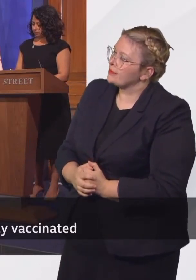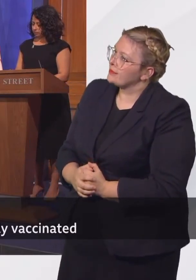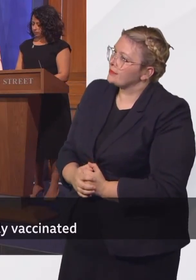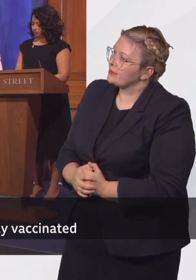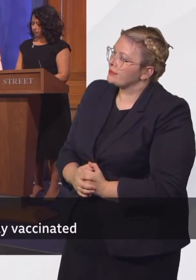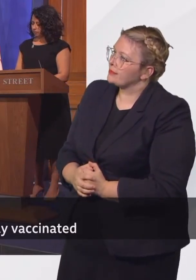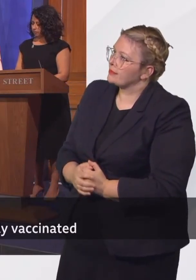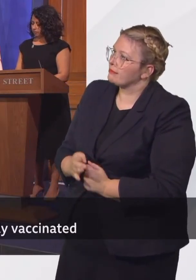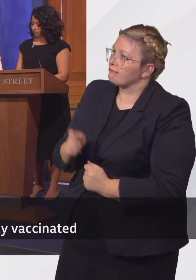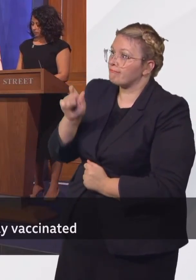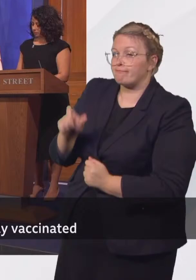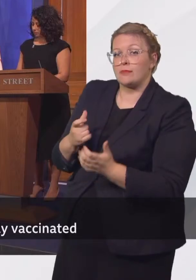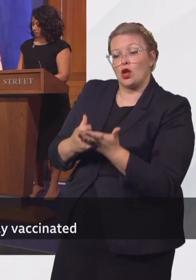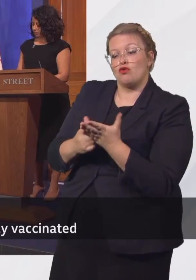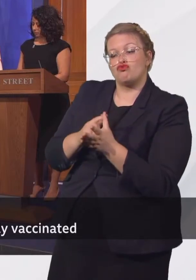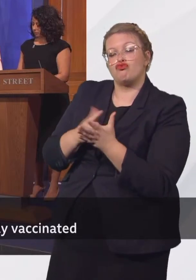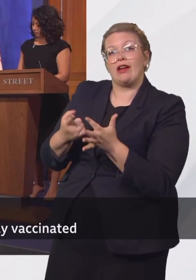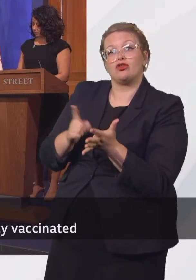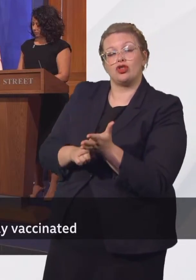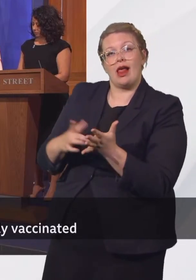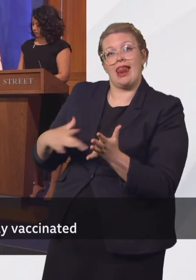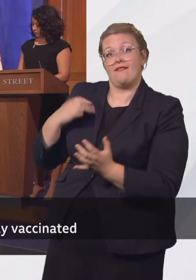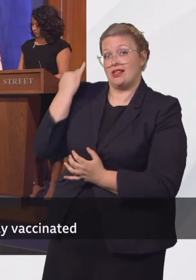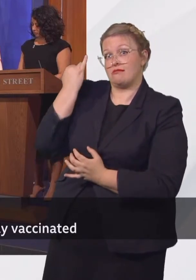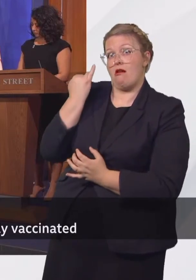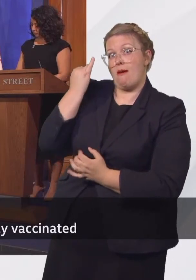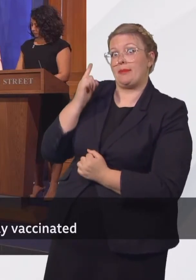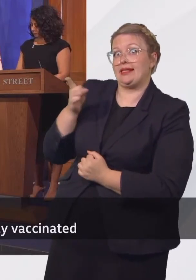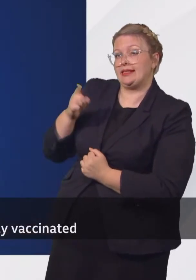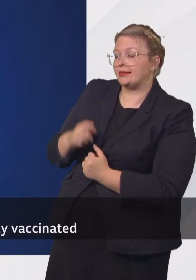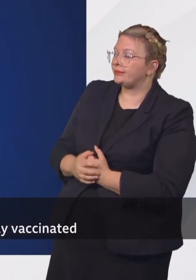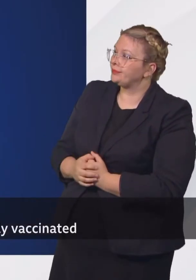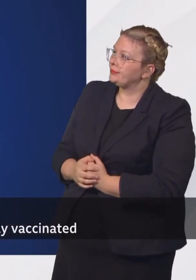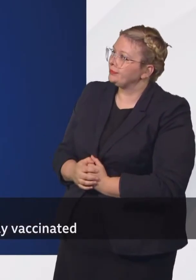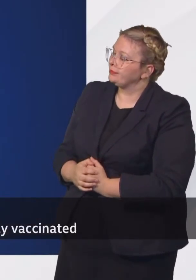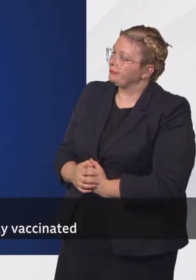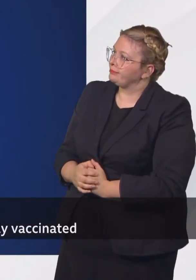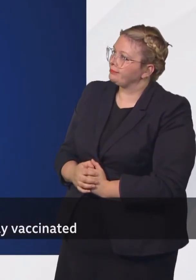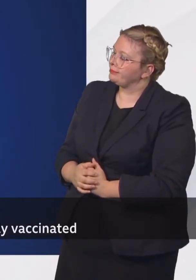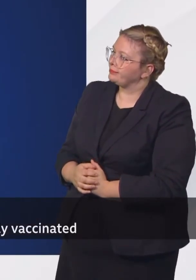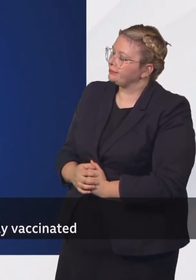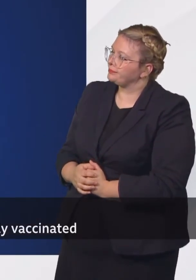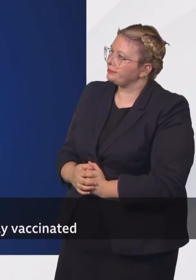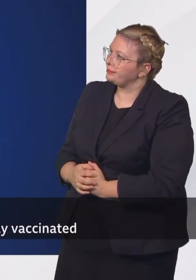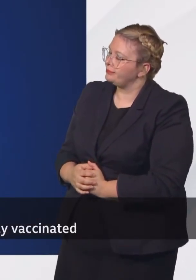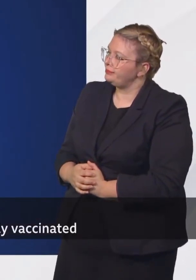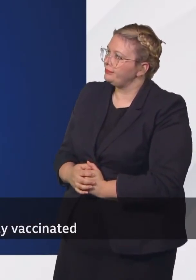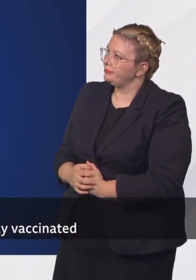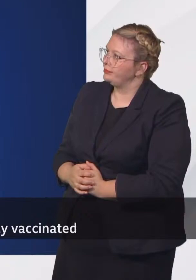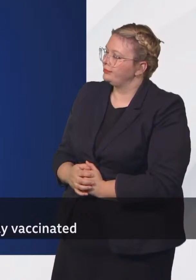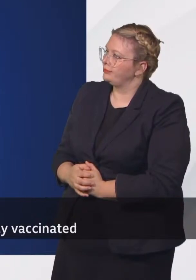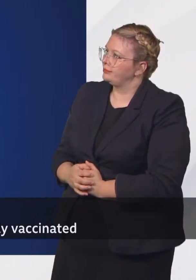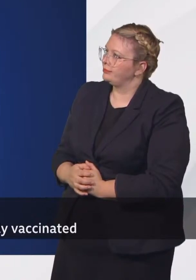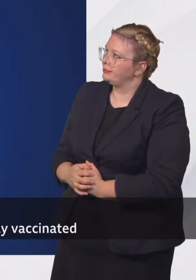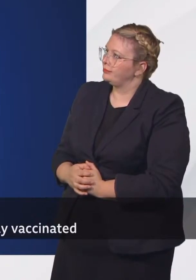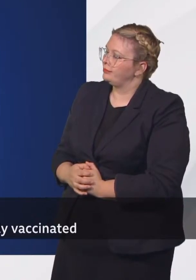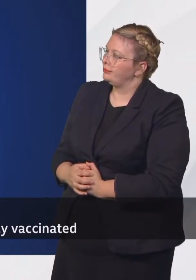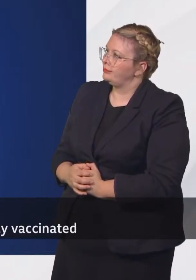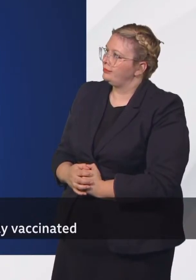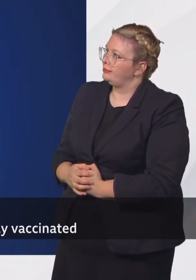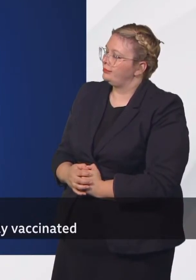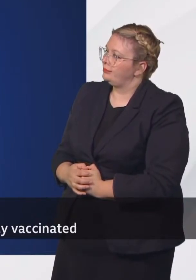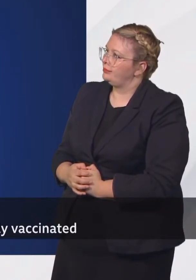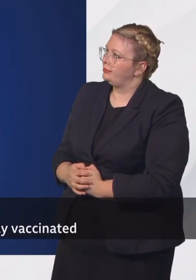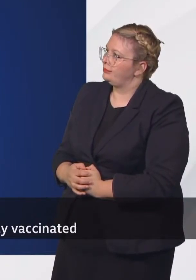from Rachel in Derby by video. My question is, when will we be able to take our care